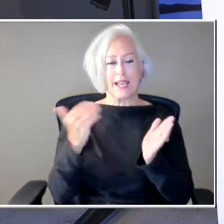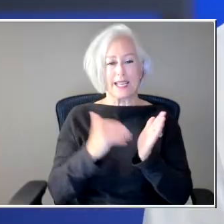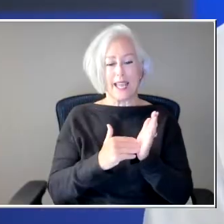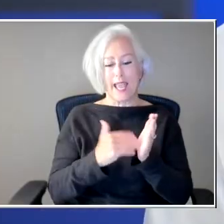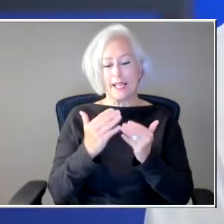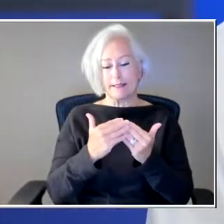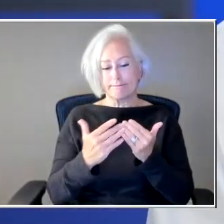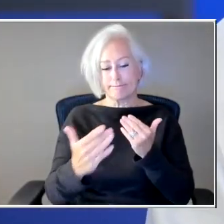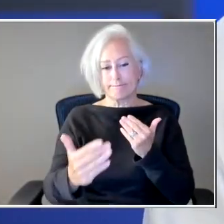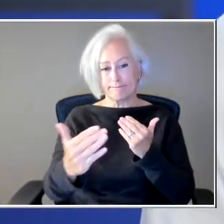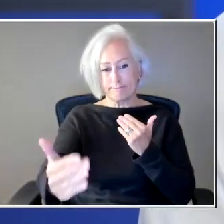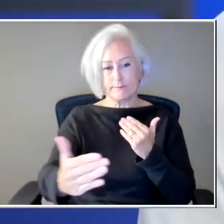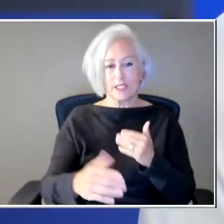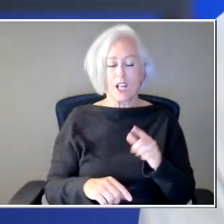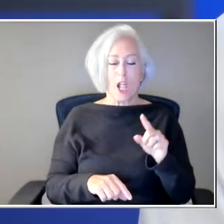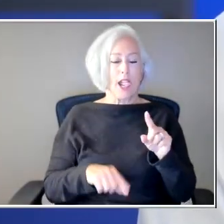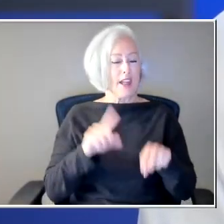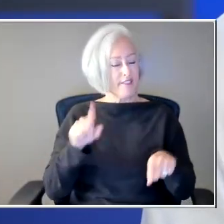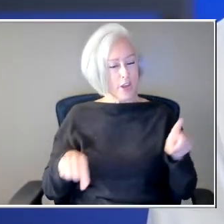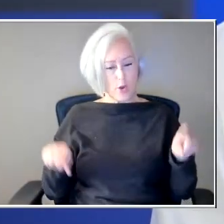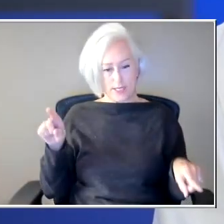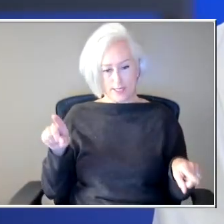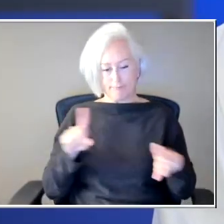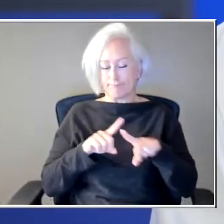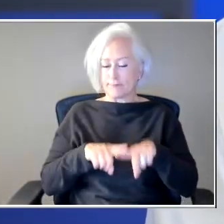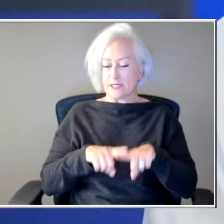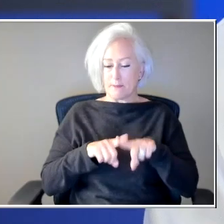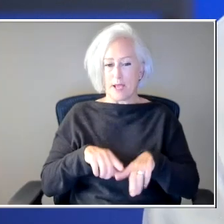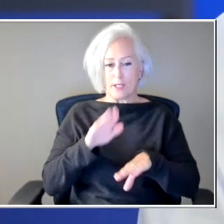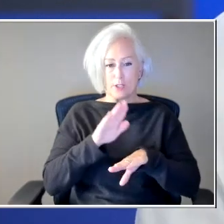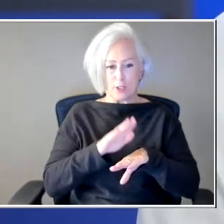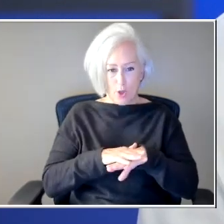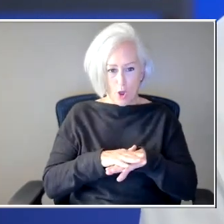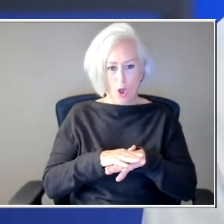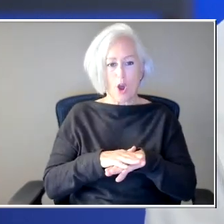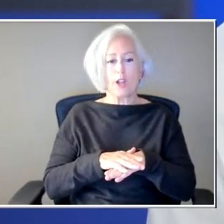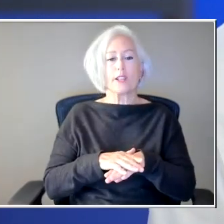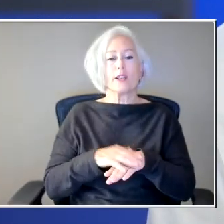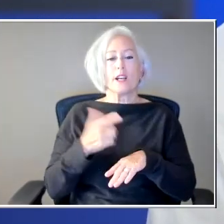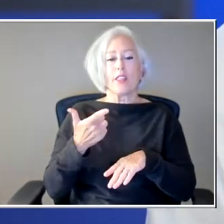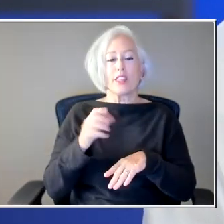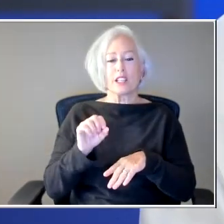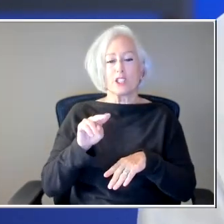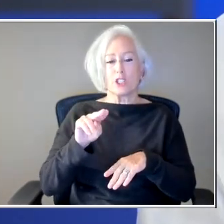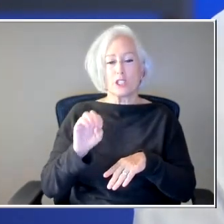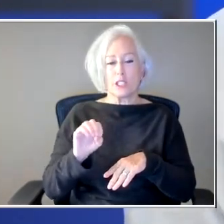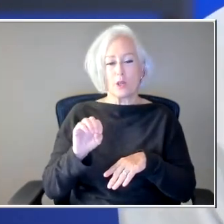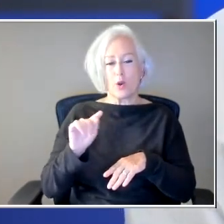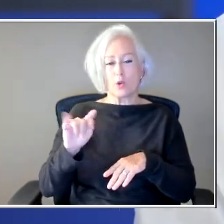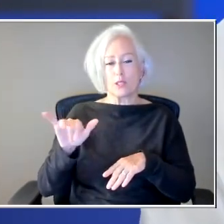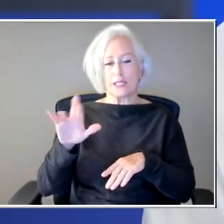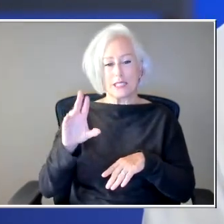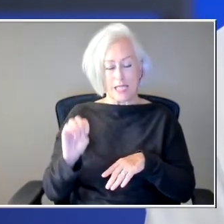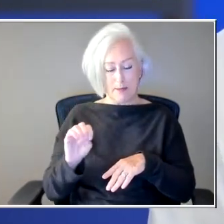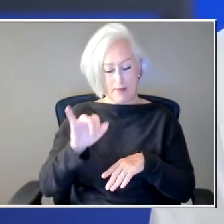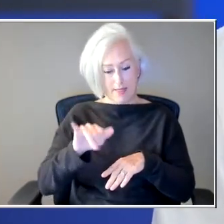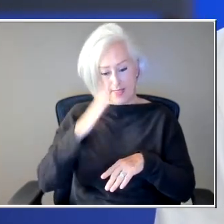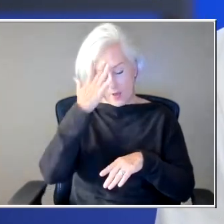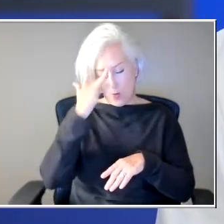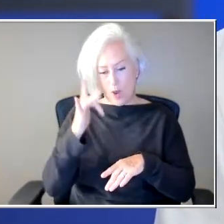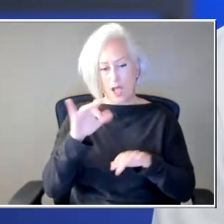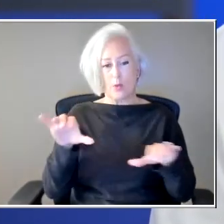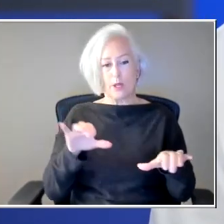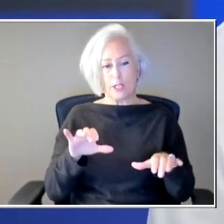risk is quite variable. Again, it depends on the genotype, that's why we have to really do genetic testing for precision medicine, as Dr.